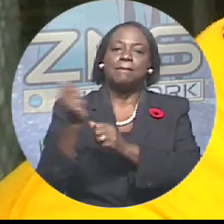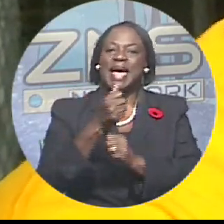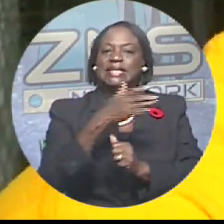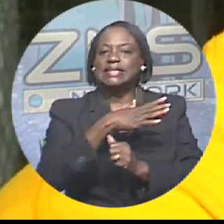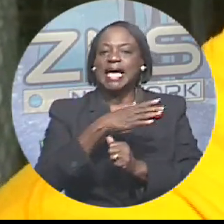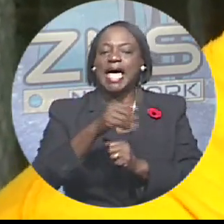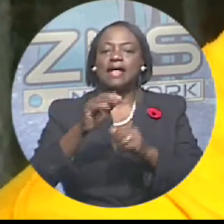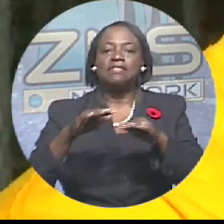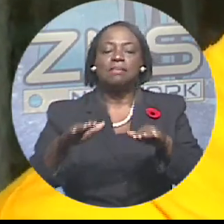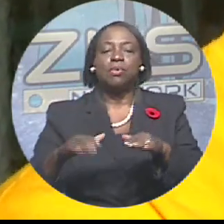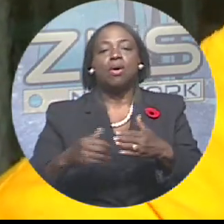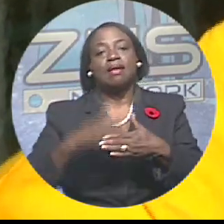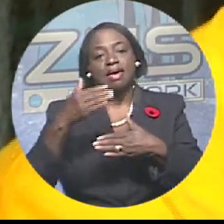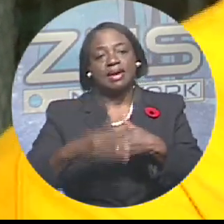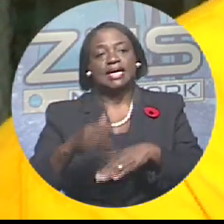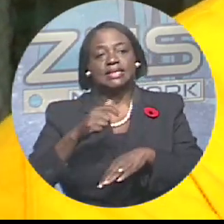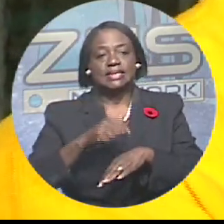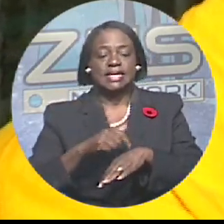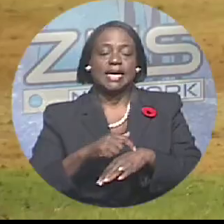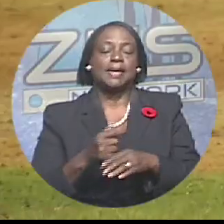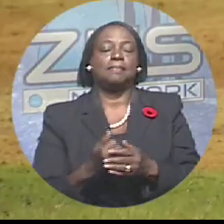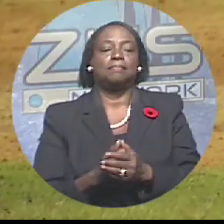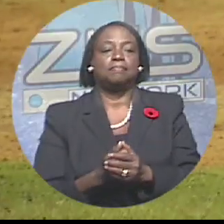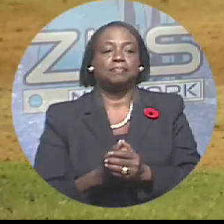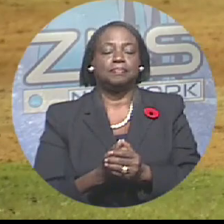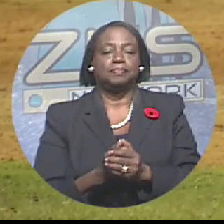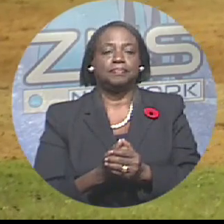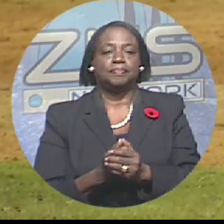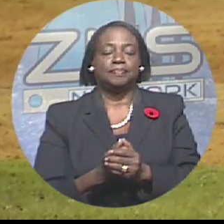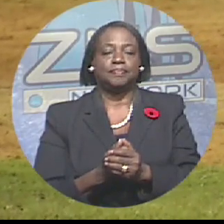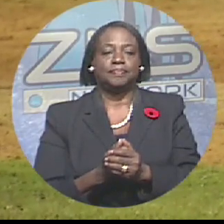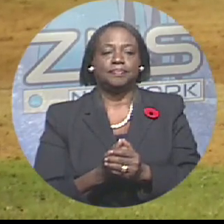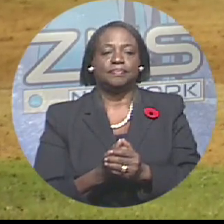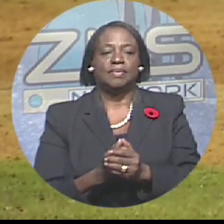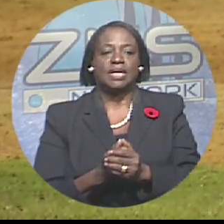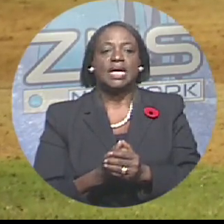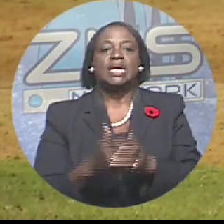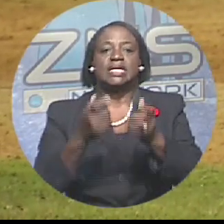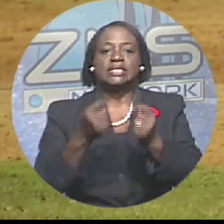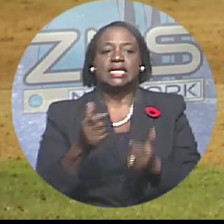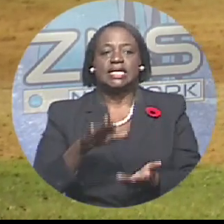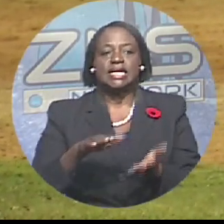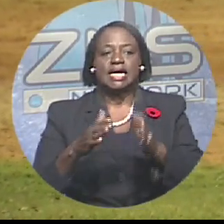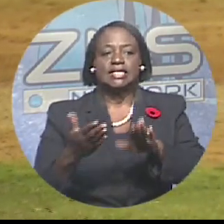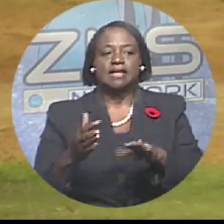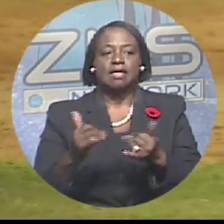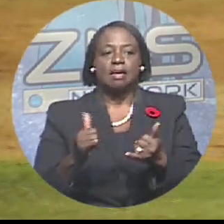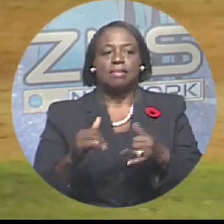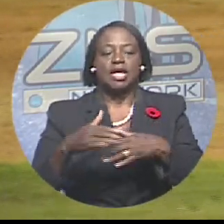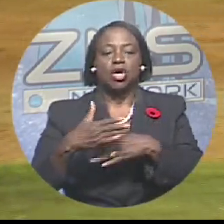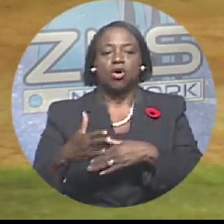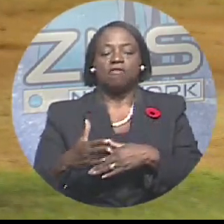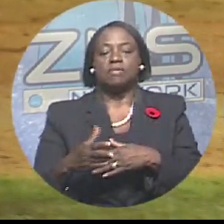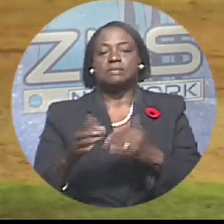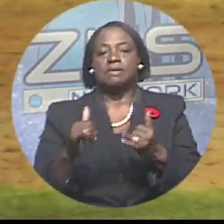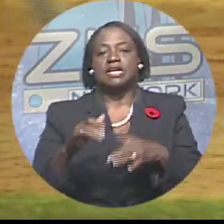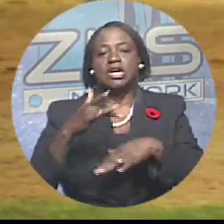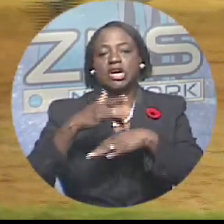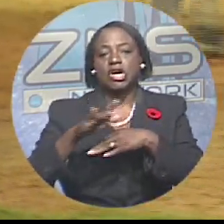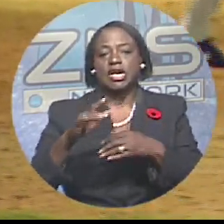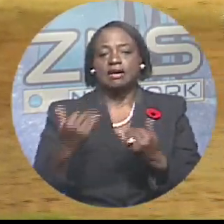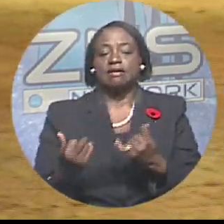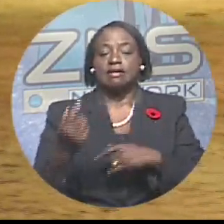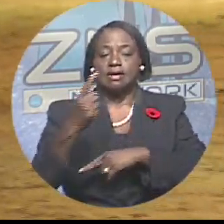that in practice and come good for the championship to start next week. The final set of sudden death playoff games were played earlier today.